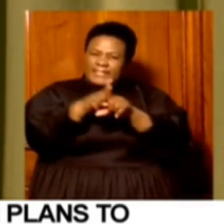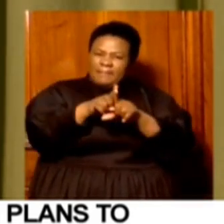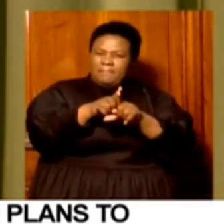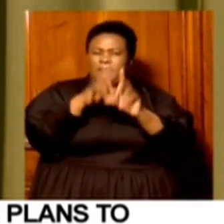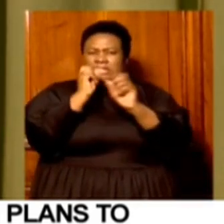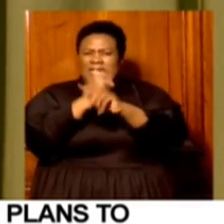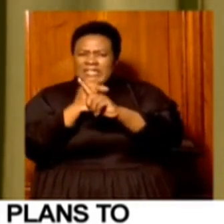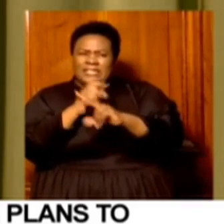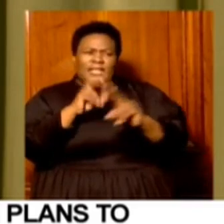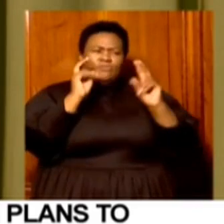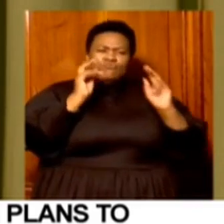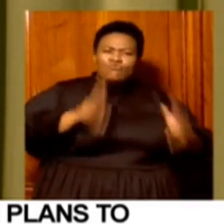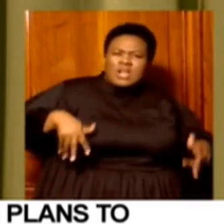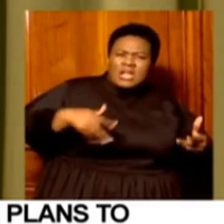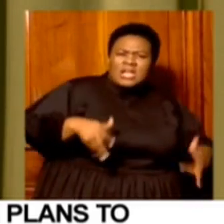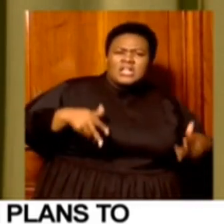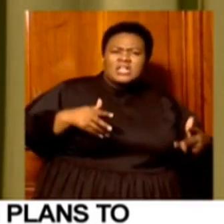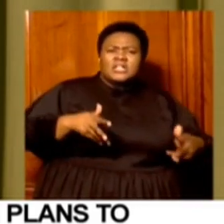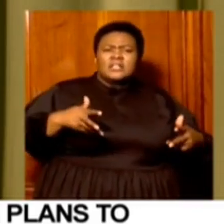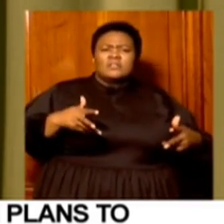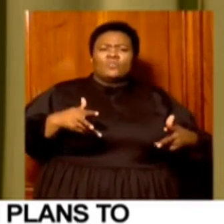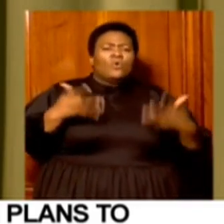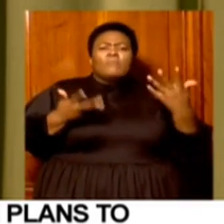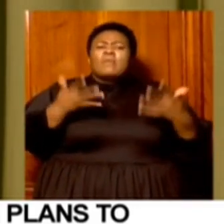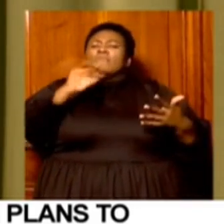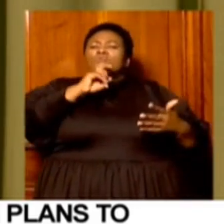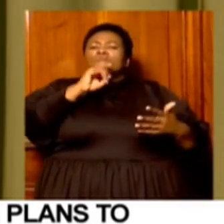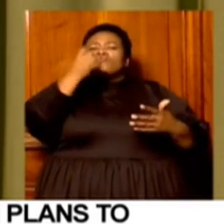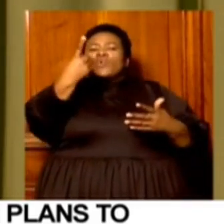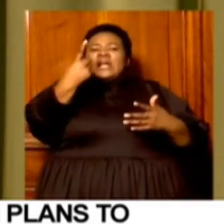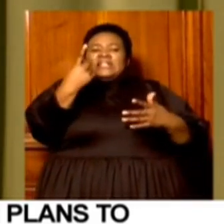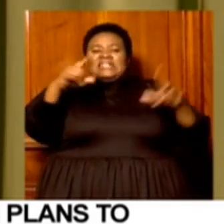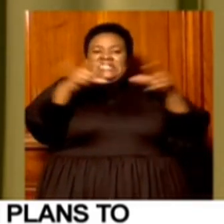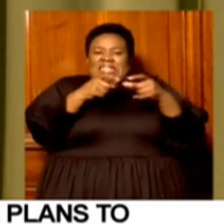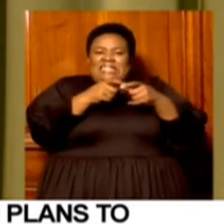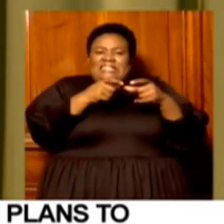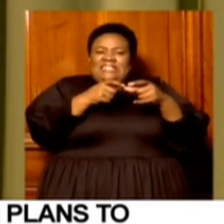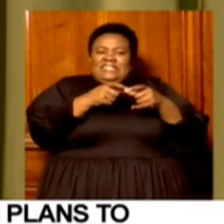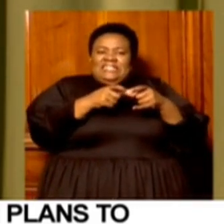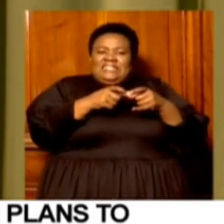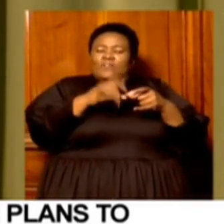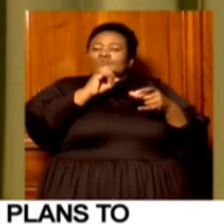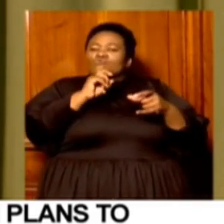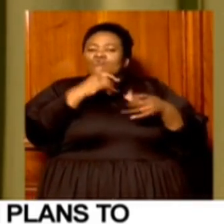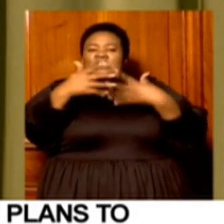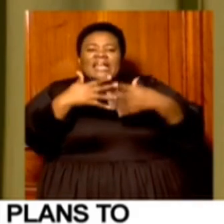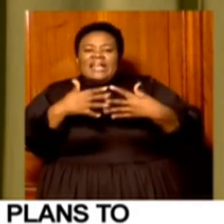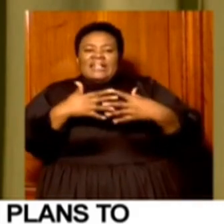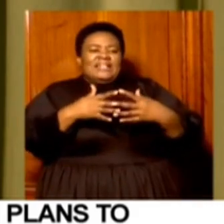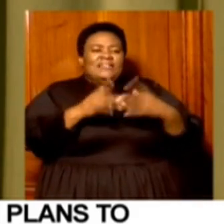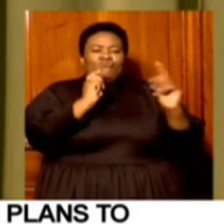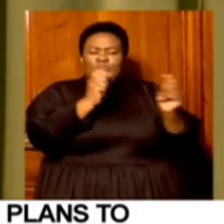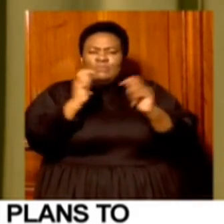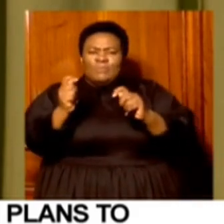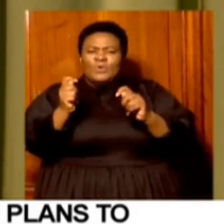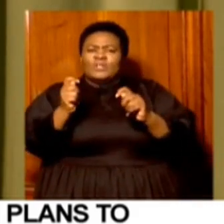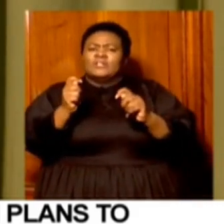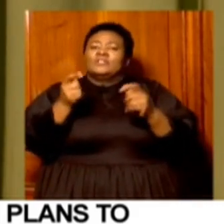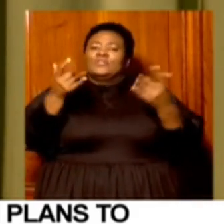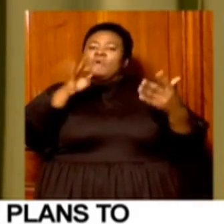even to a point where we can even use one ticket going around. And then we are integrated. We are addressing issues